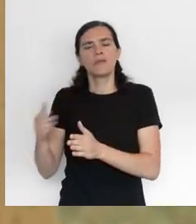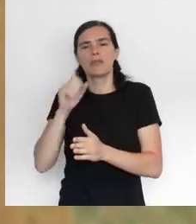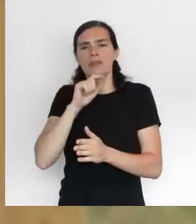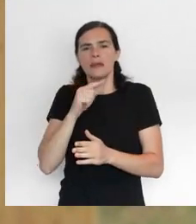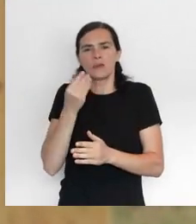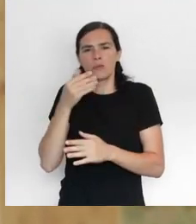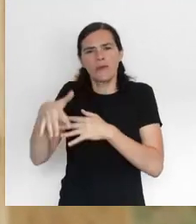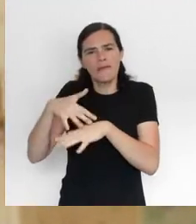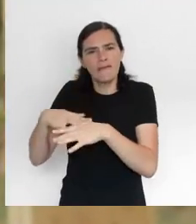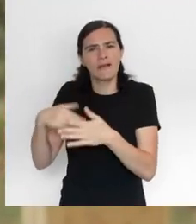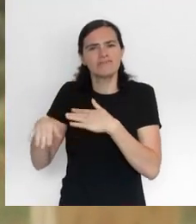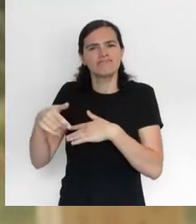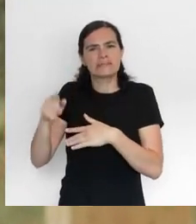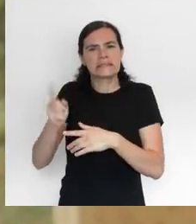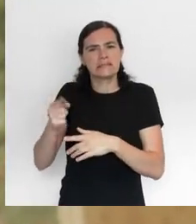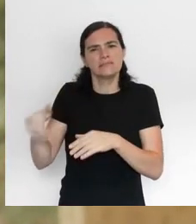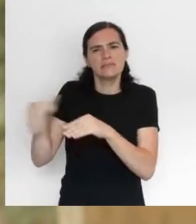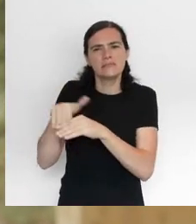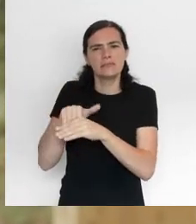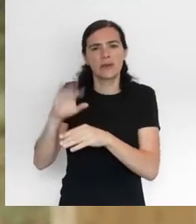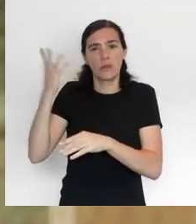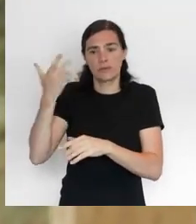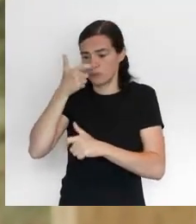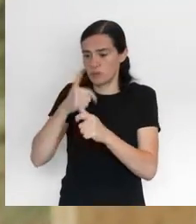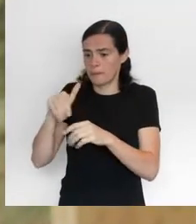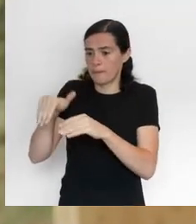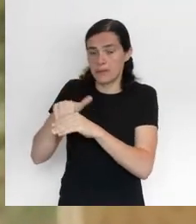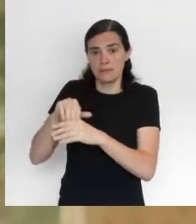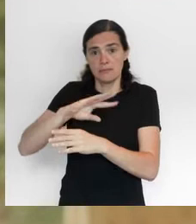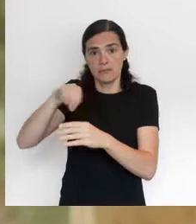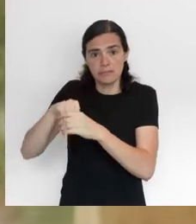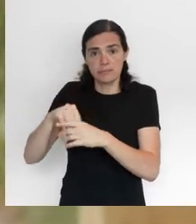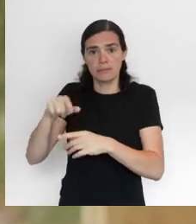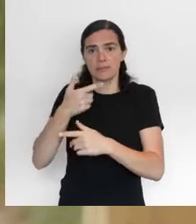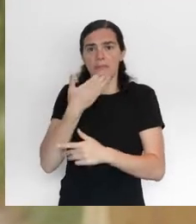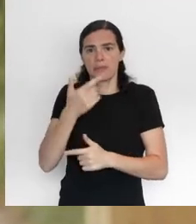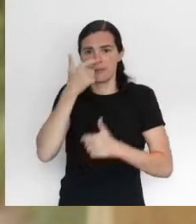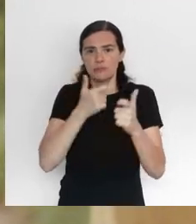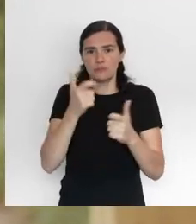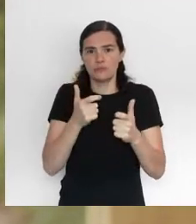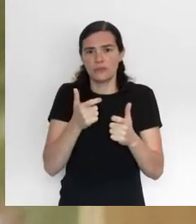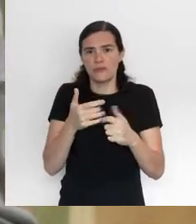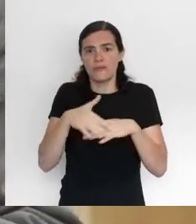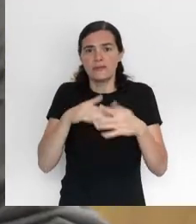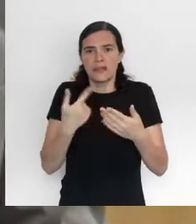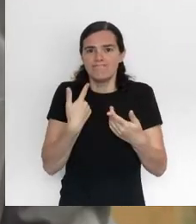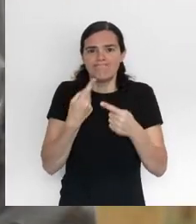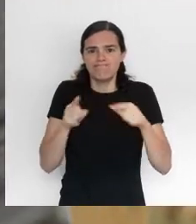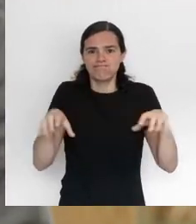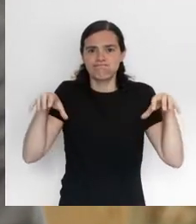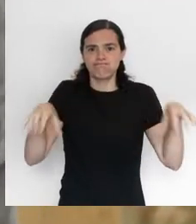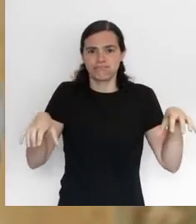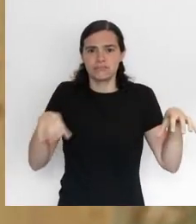a gesture of participation. When you participate, you belong. So what she asks people to do is very